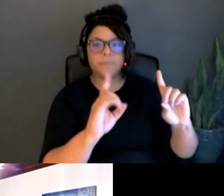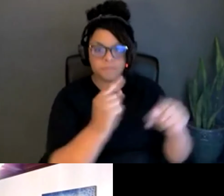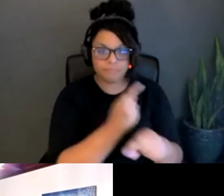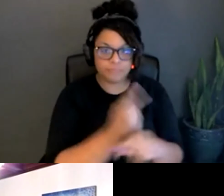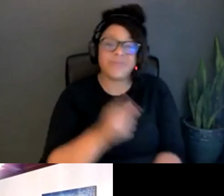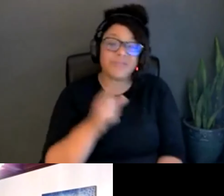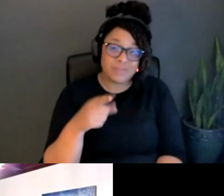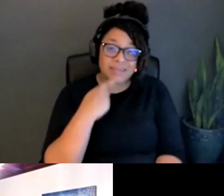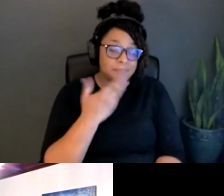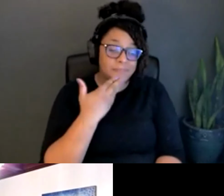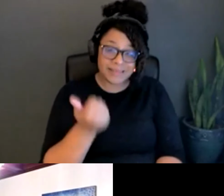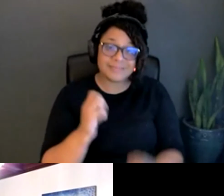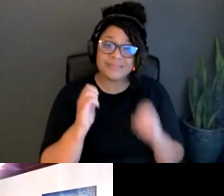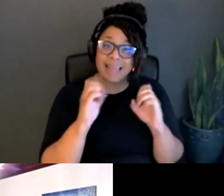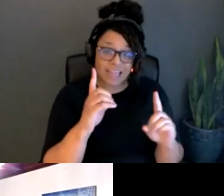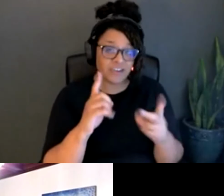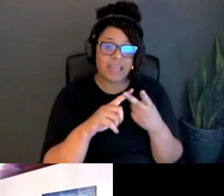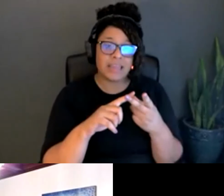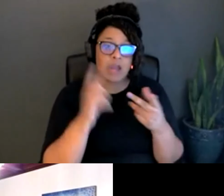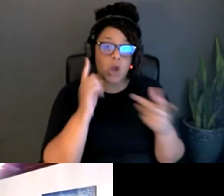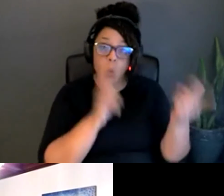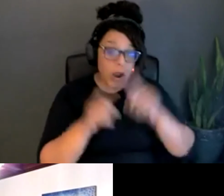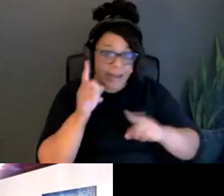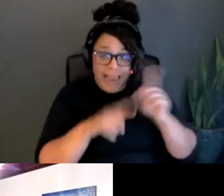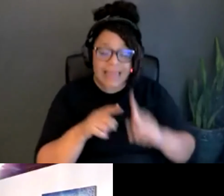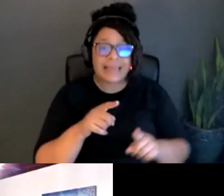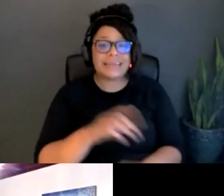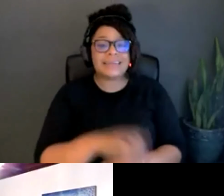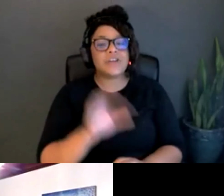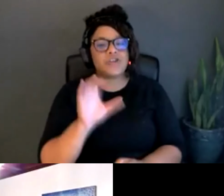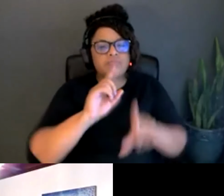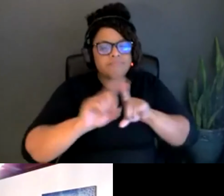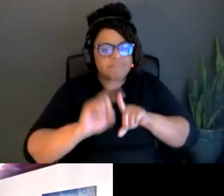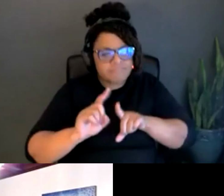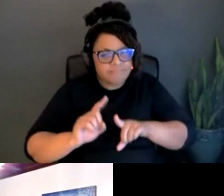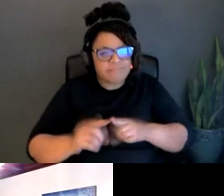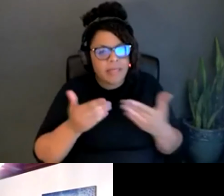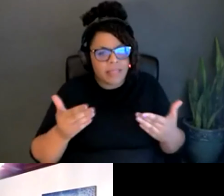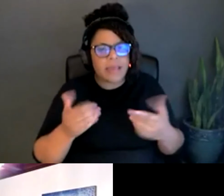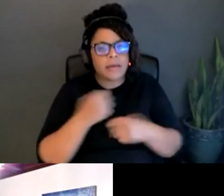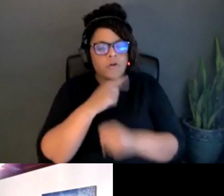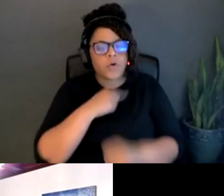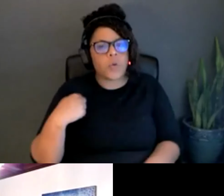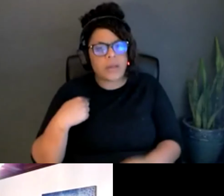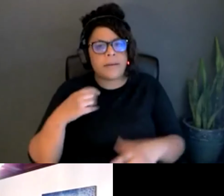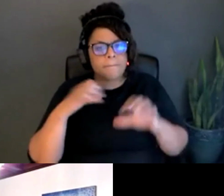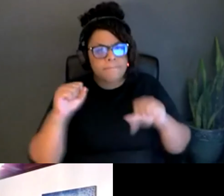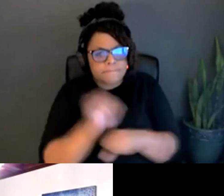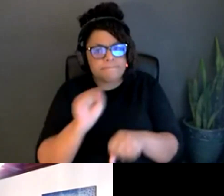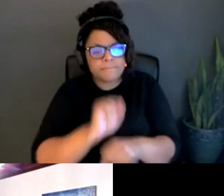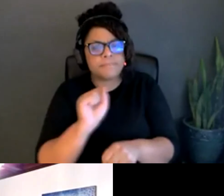best, educate, coordinate, and do a number of things to make sure that we are creating